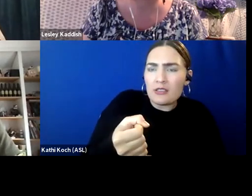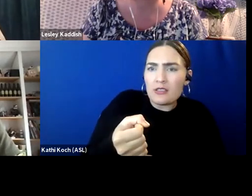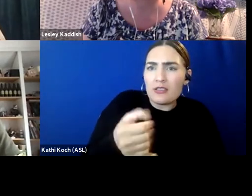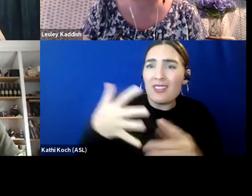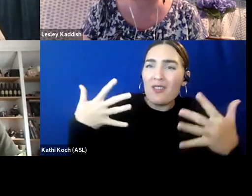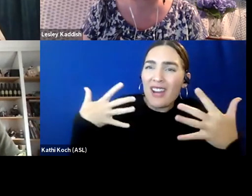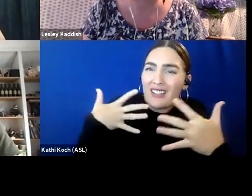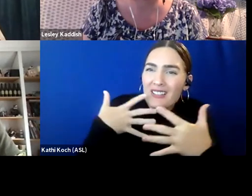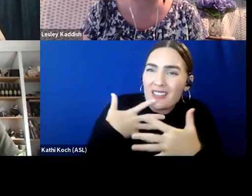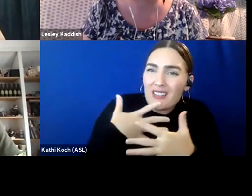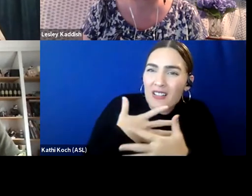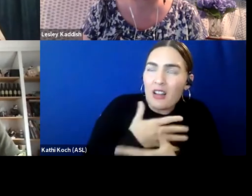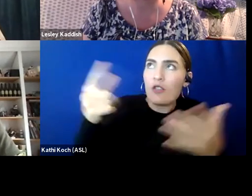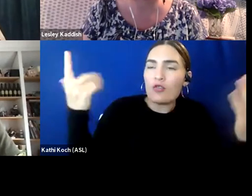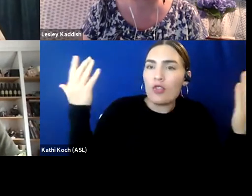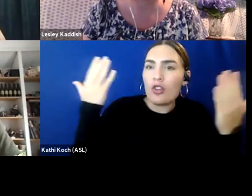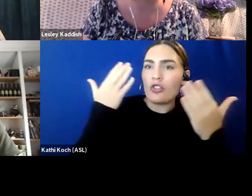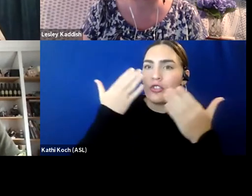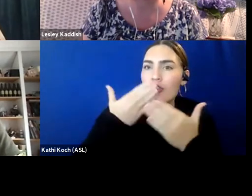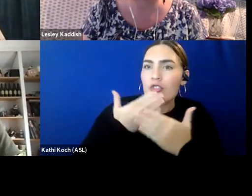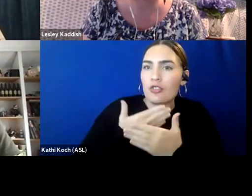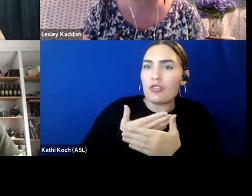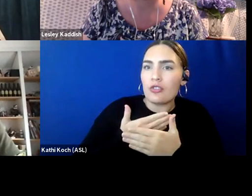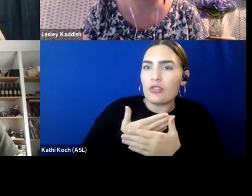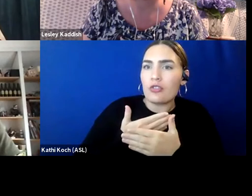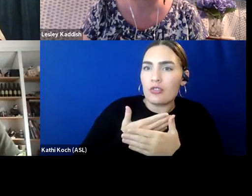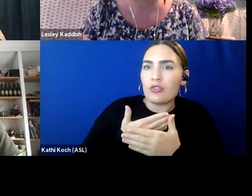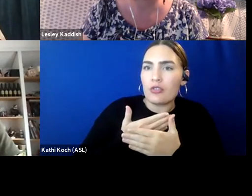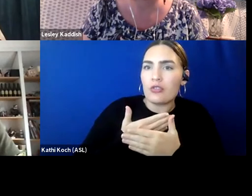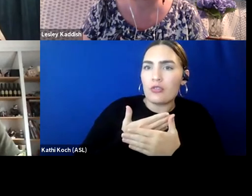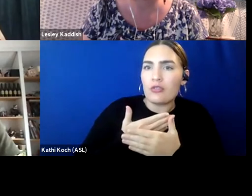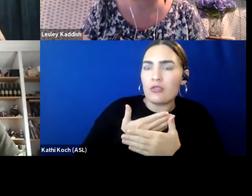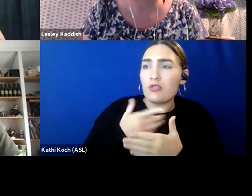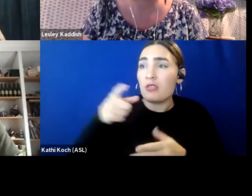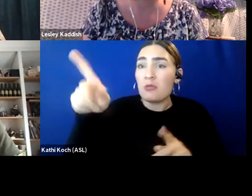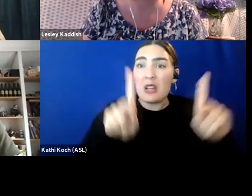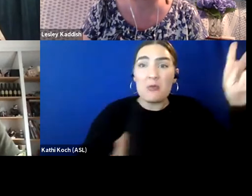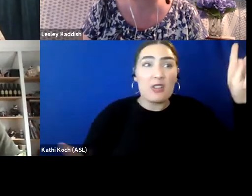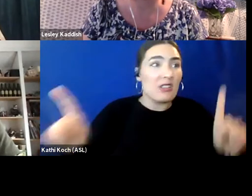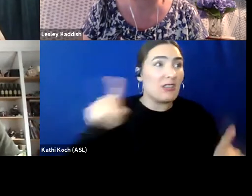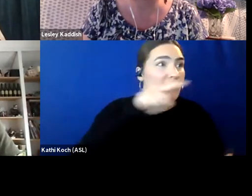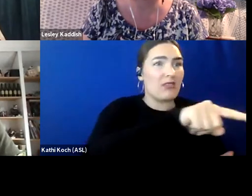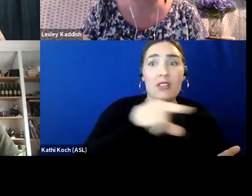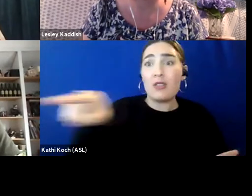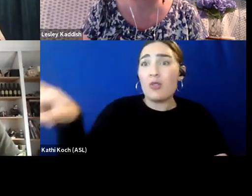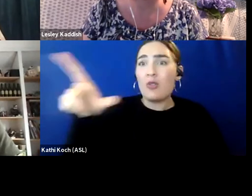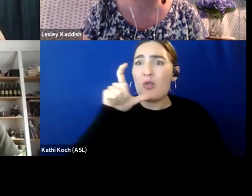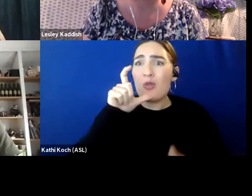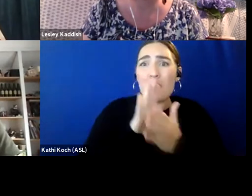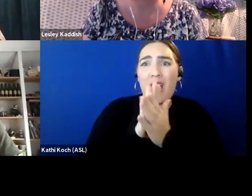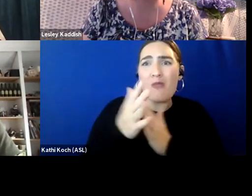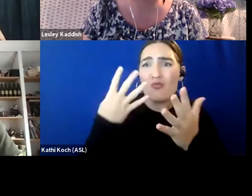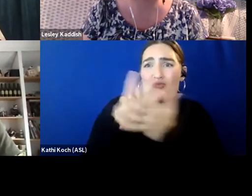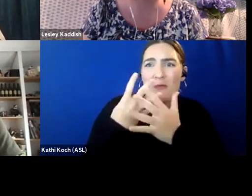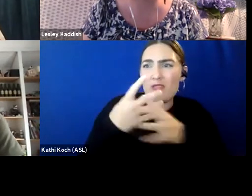Afraid of the dark. They turned people into that dreaded criminal element to be